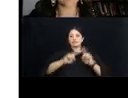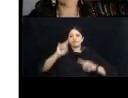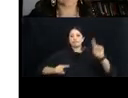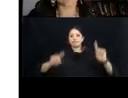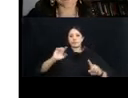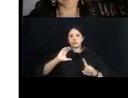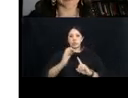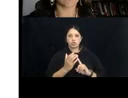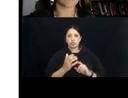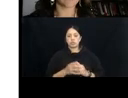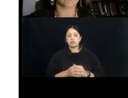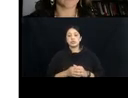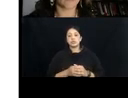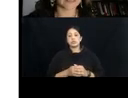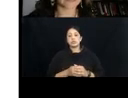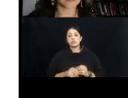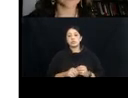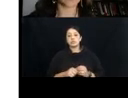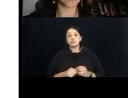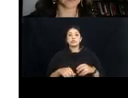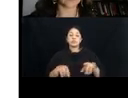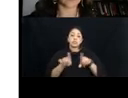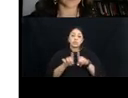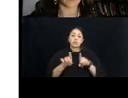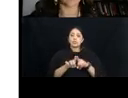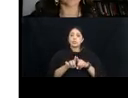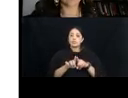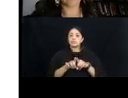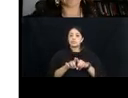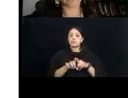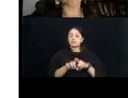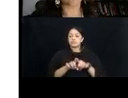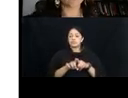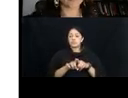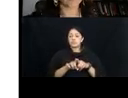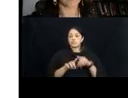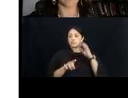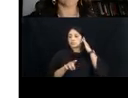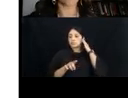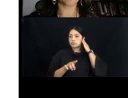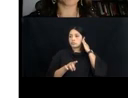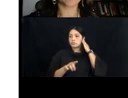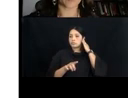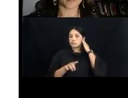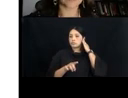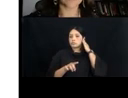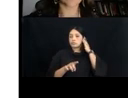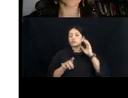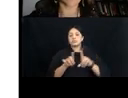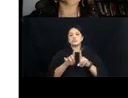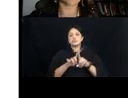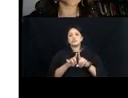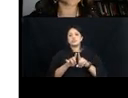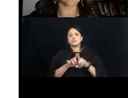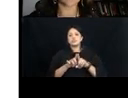to deny a voice in the community and also exclude from the political process